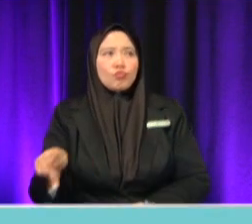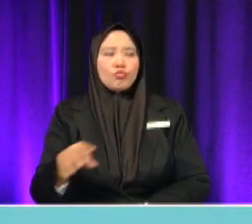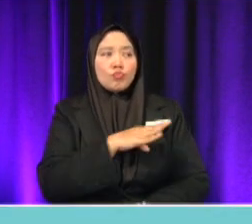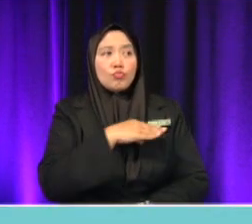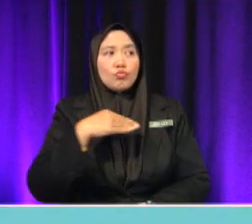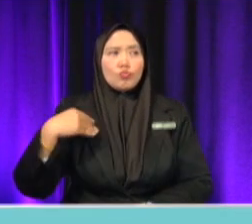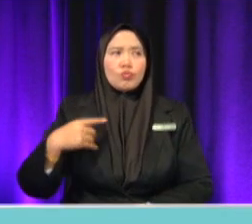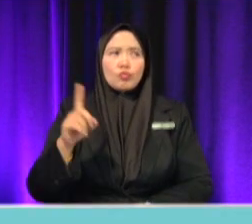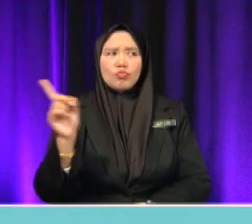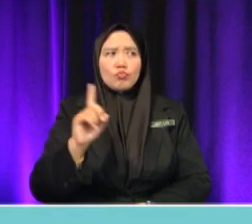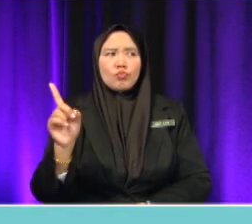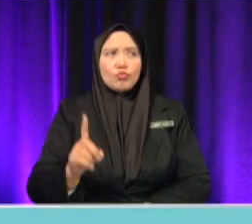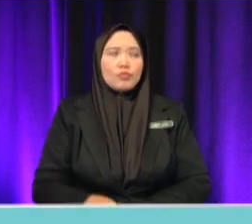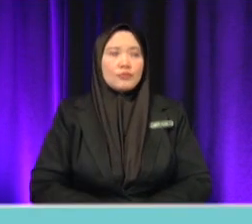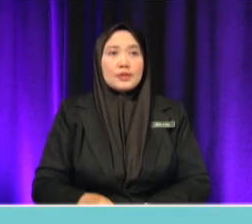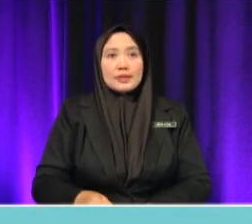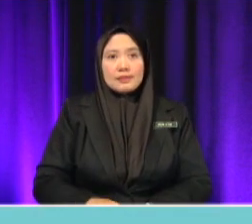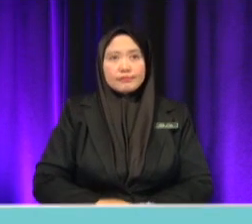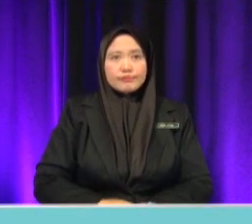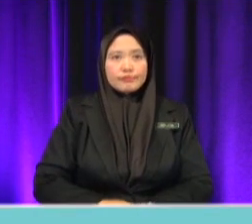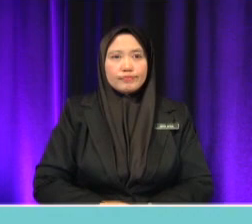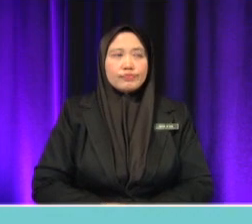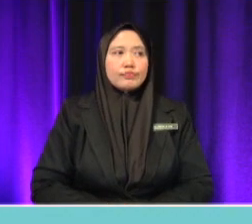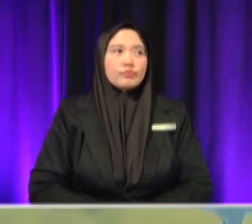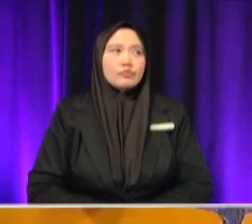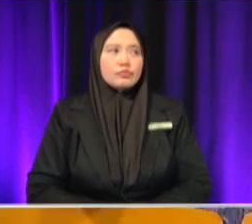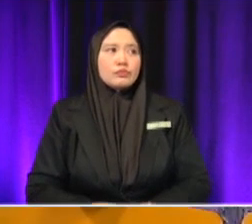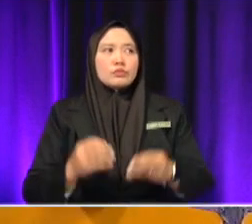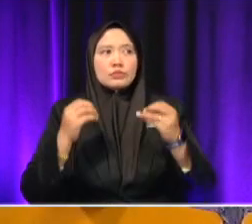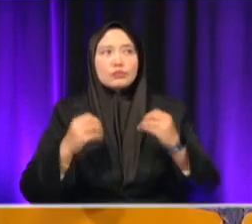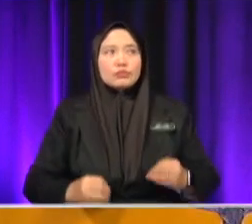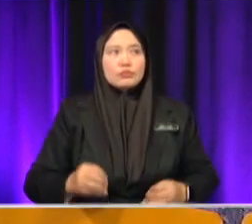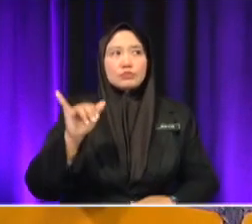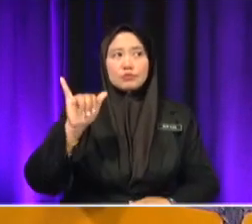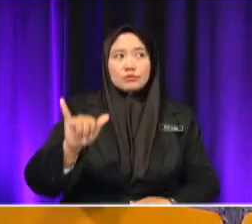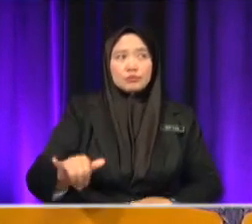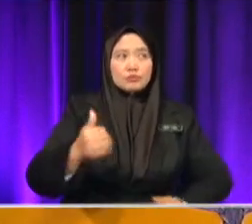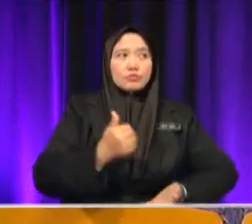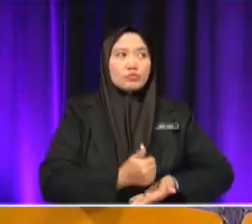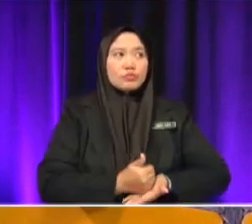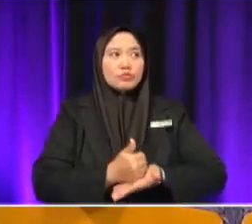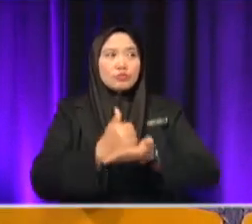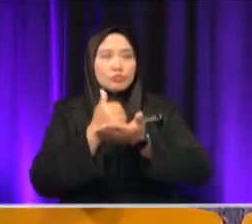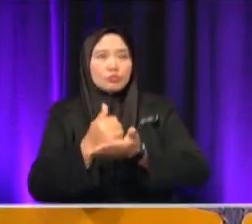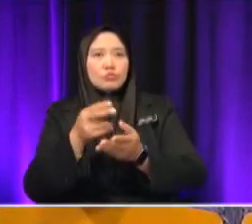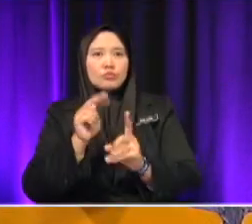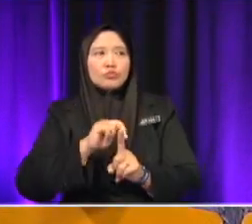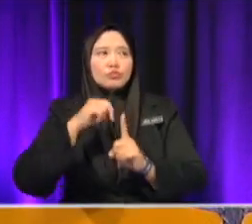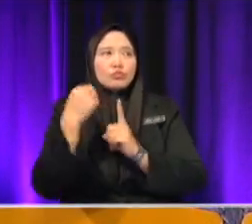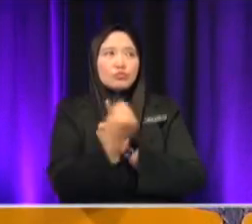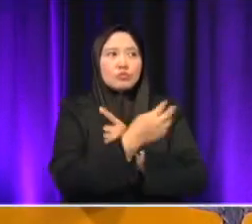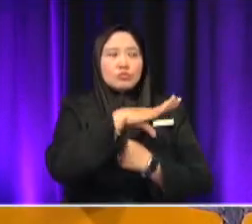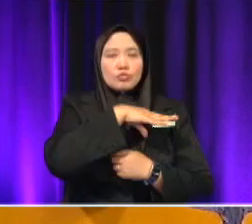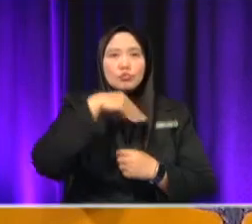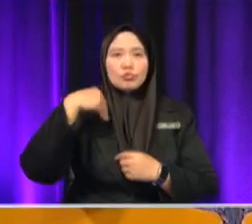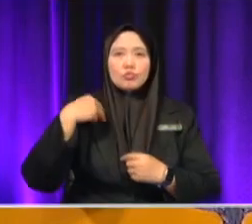and wildlife. So as we go on, as we read, you need to identify and you need to answer these 2 questions. Okay, so